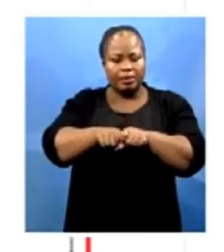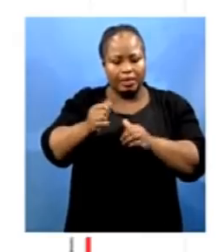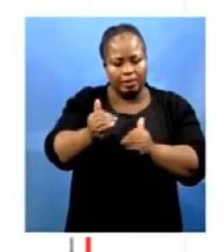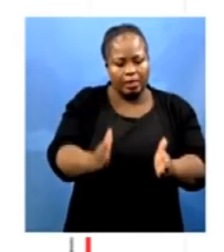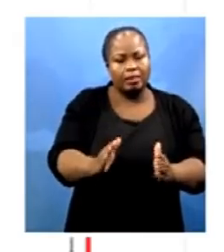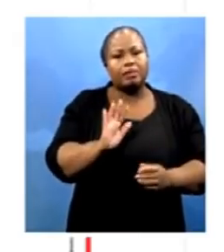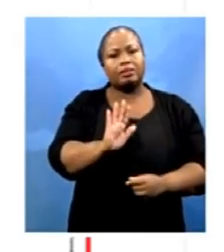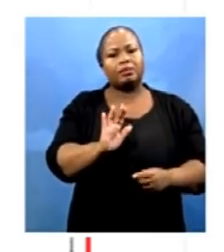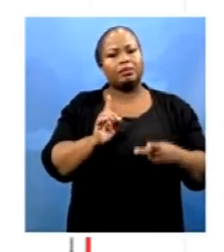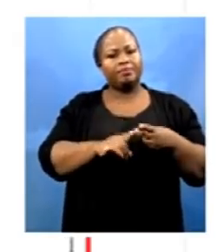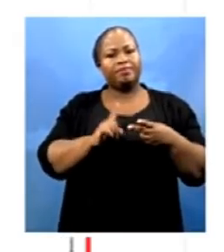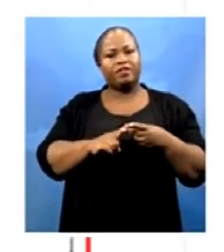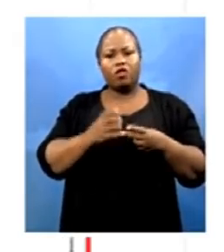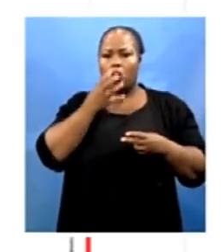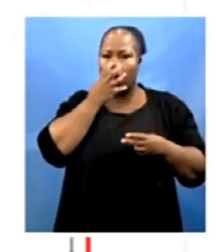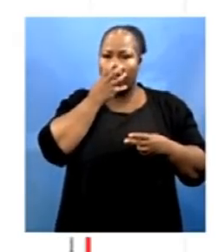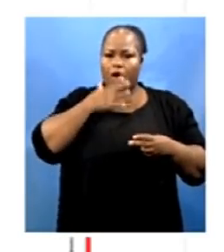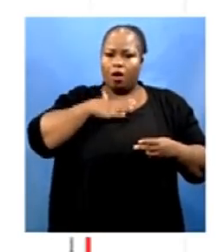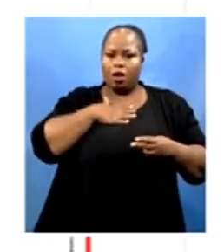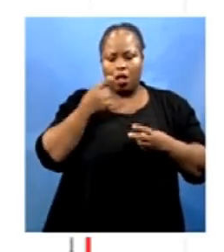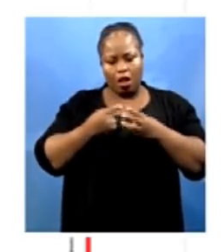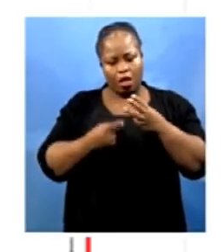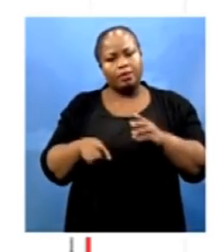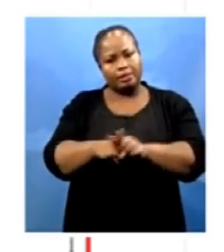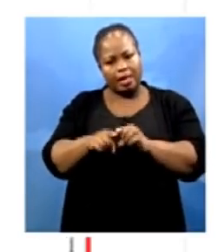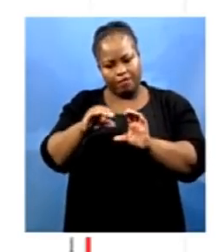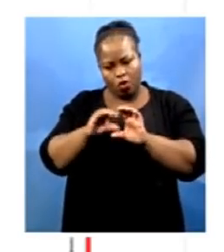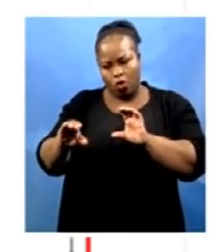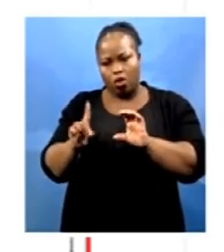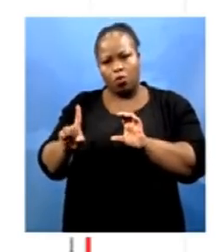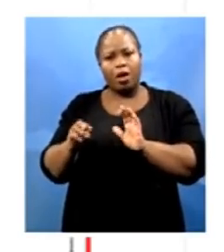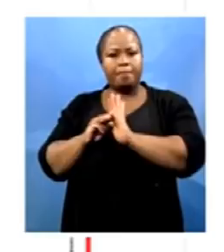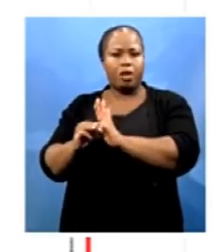others. Just to talk to you very briefly about process,